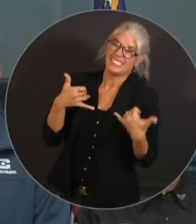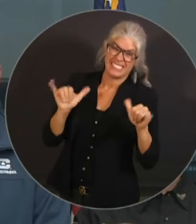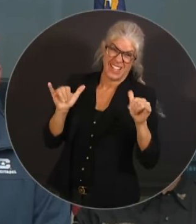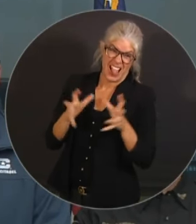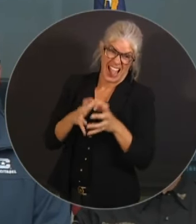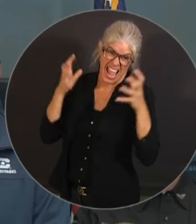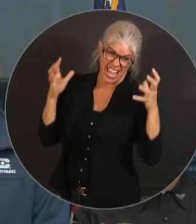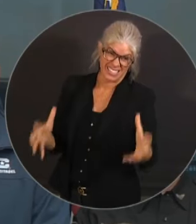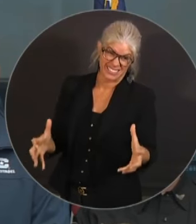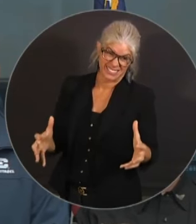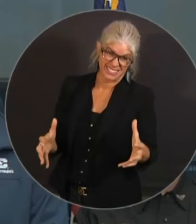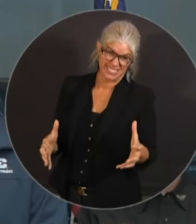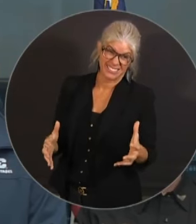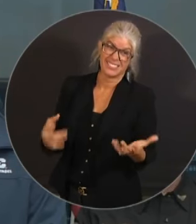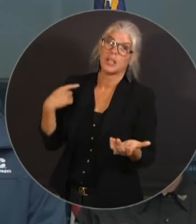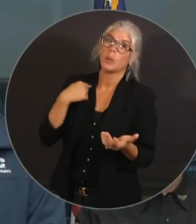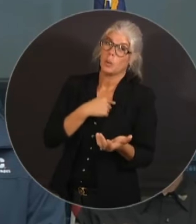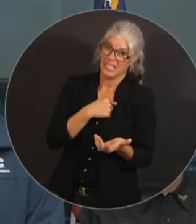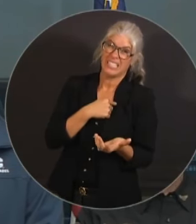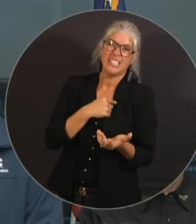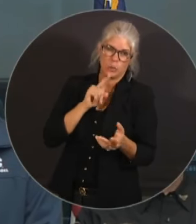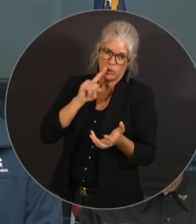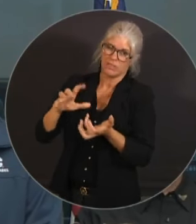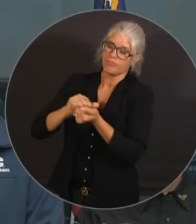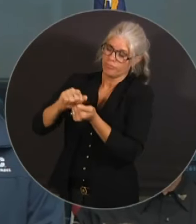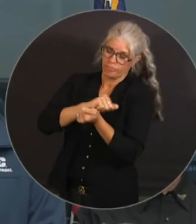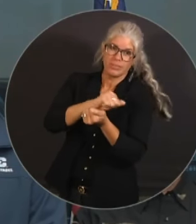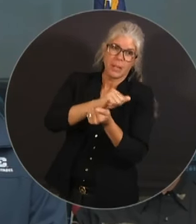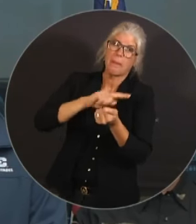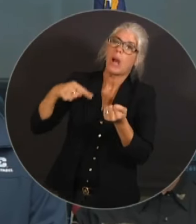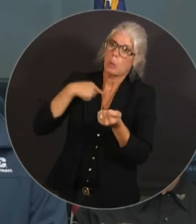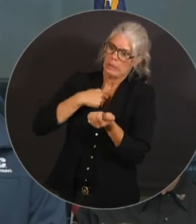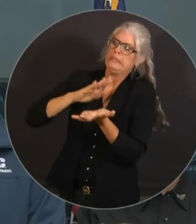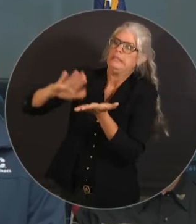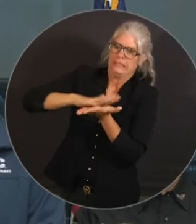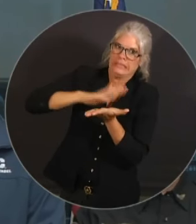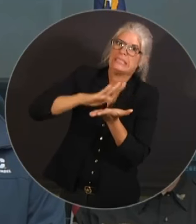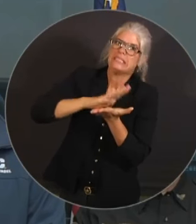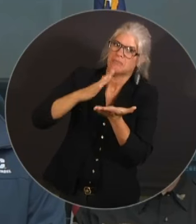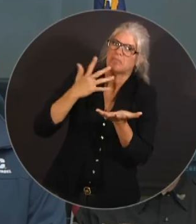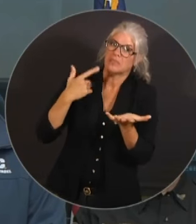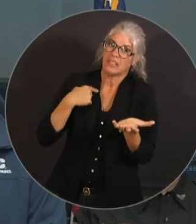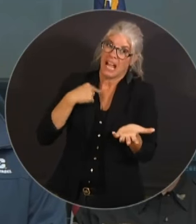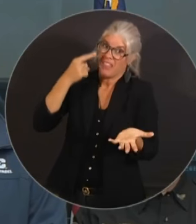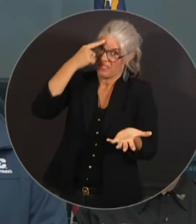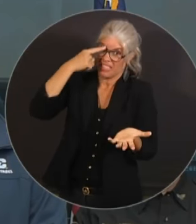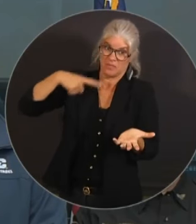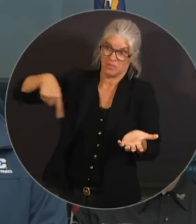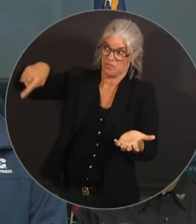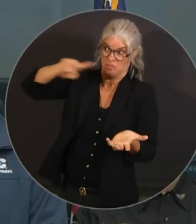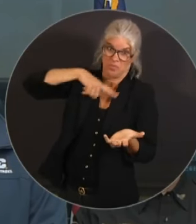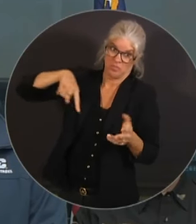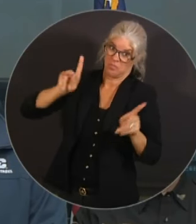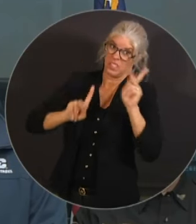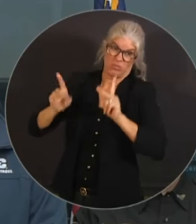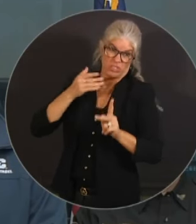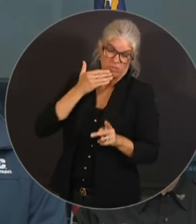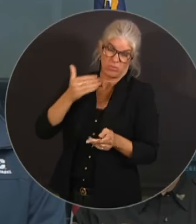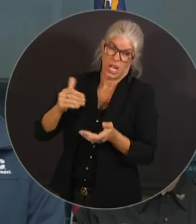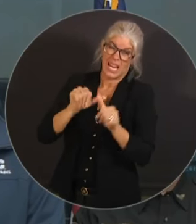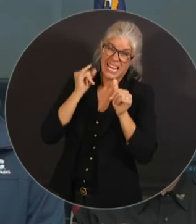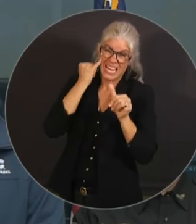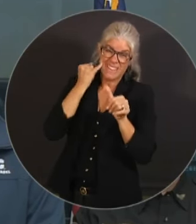made a huge dent in it, but I don't think that even at our current pace, and even if we continue going